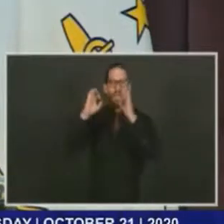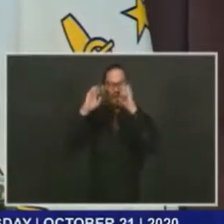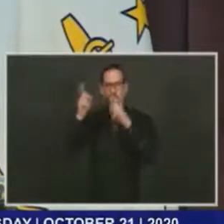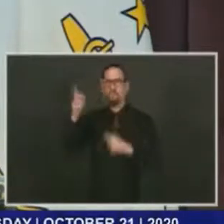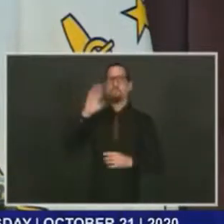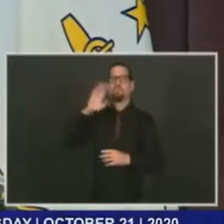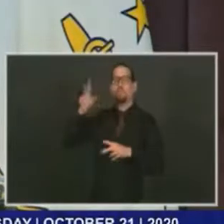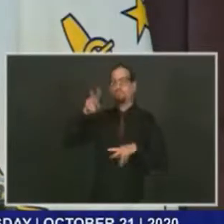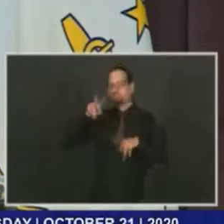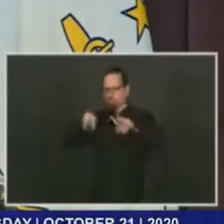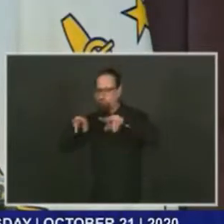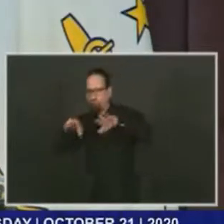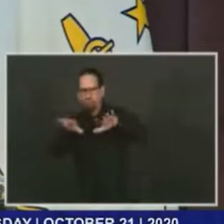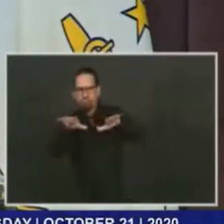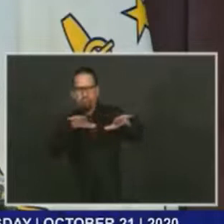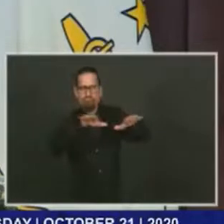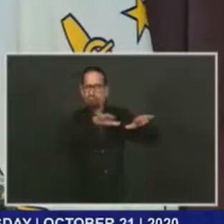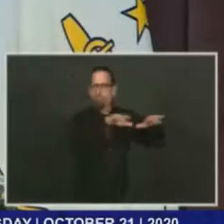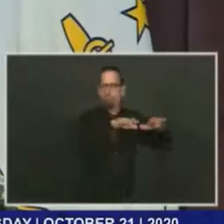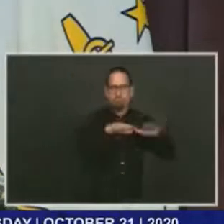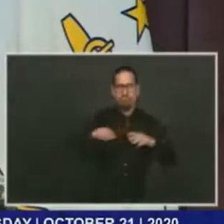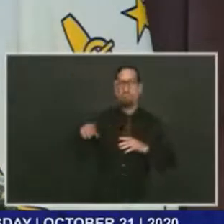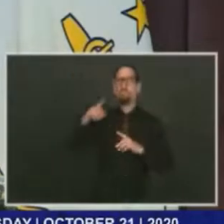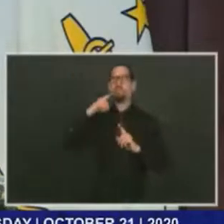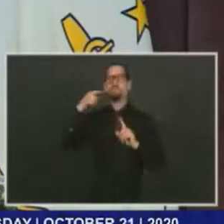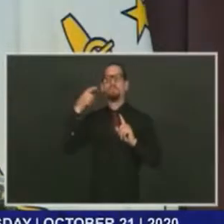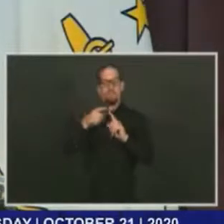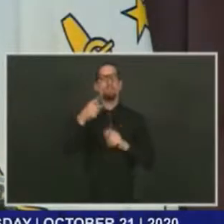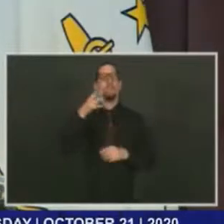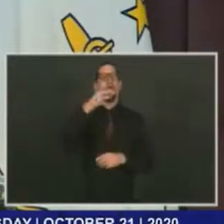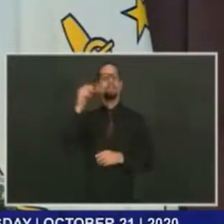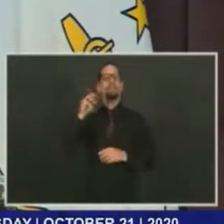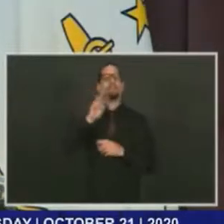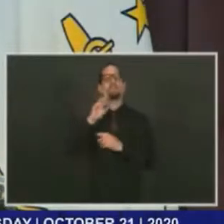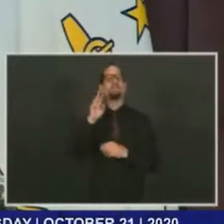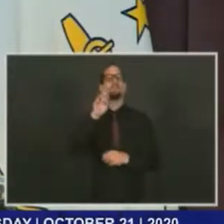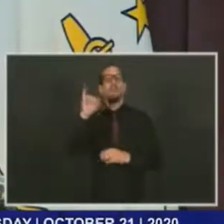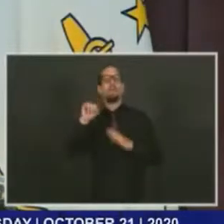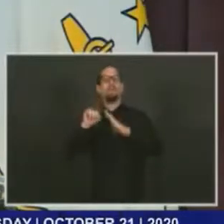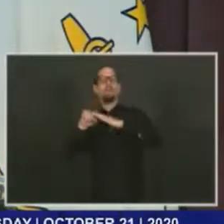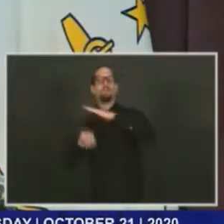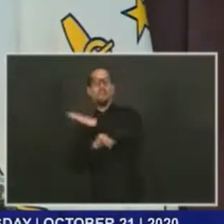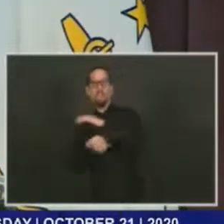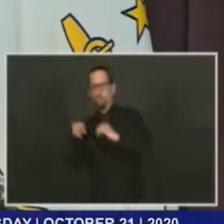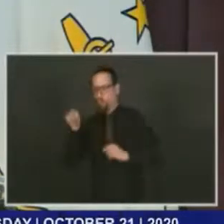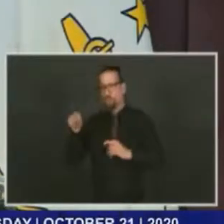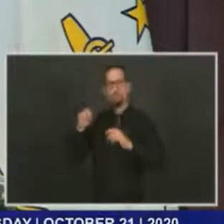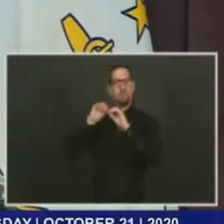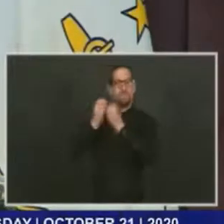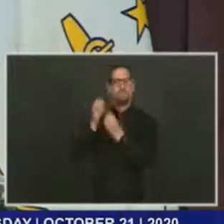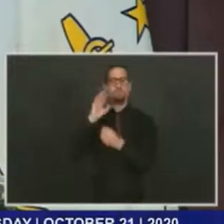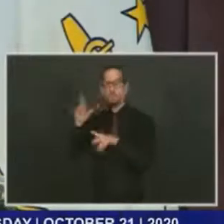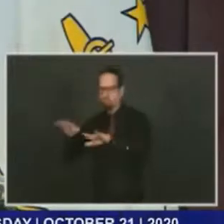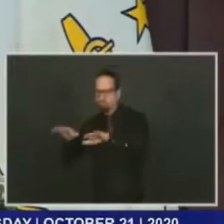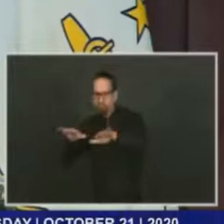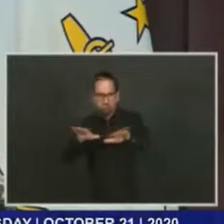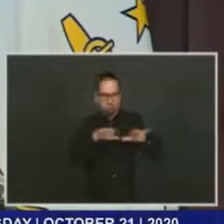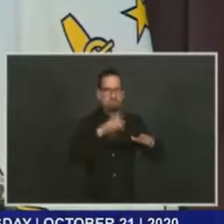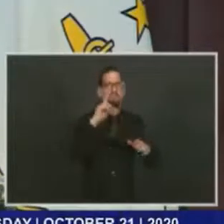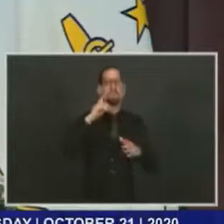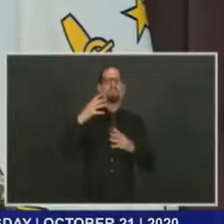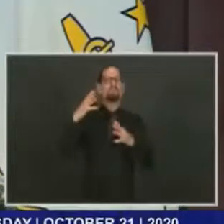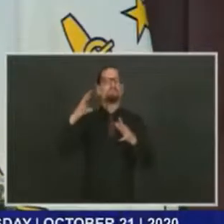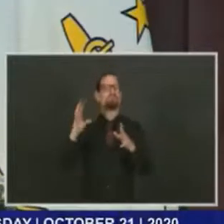school category. So 3 winners for early learning centers, 3 winners